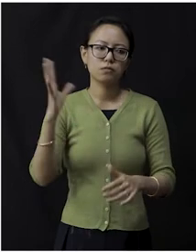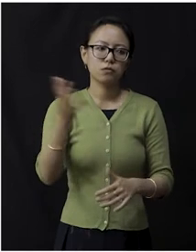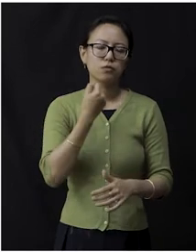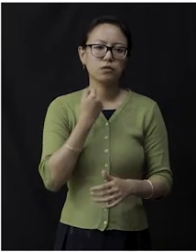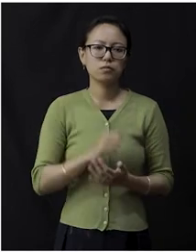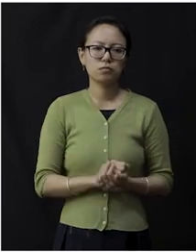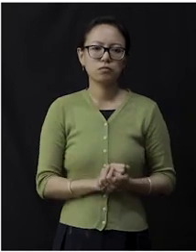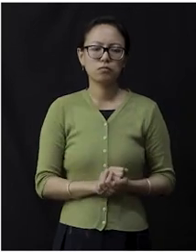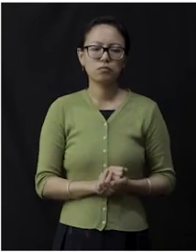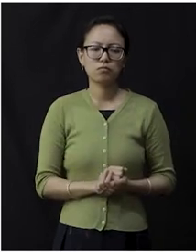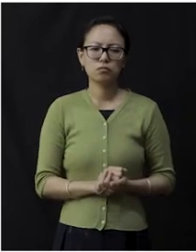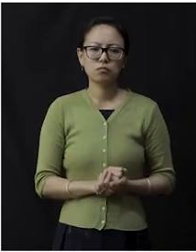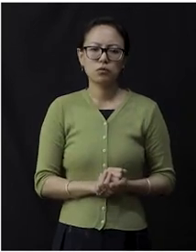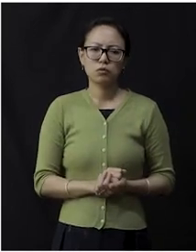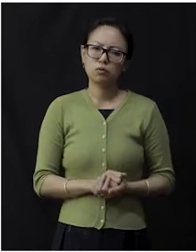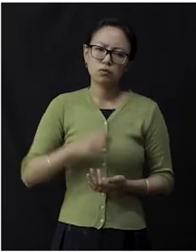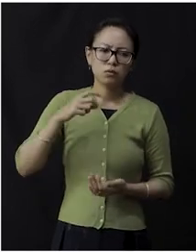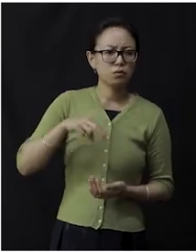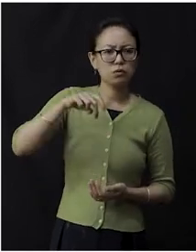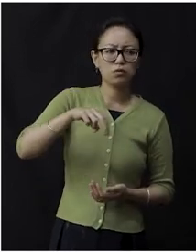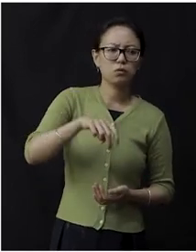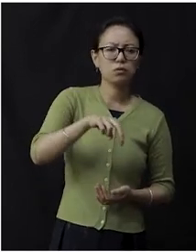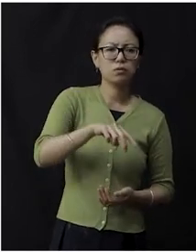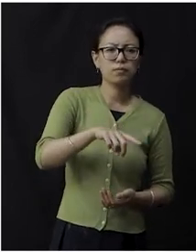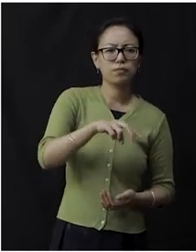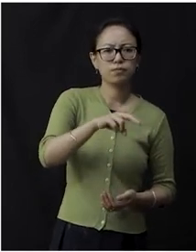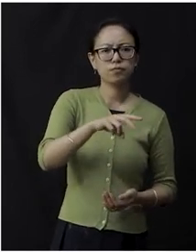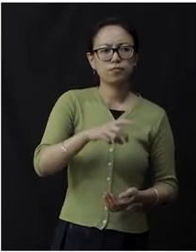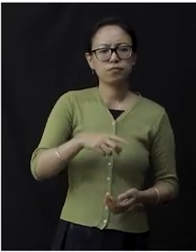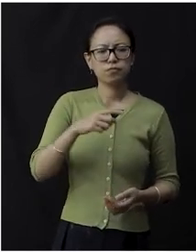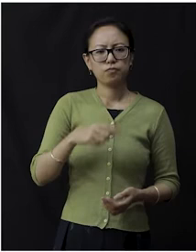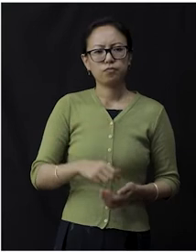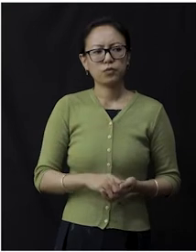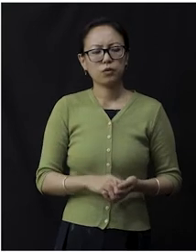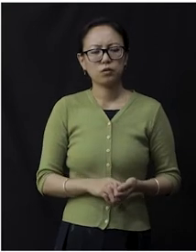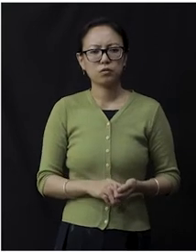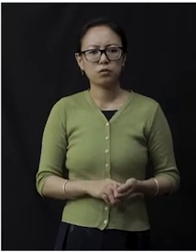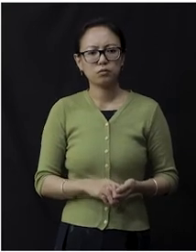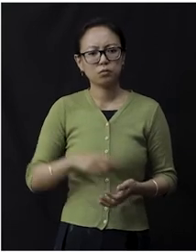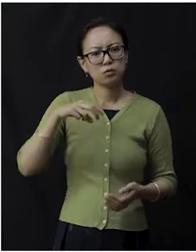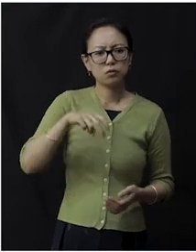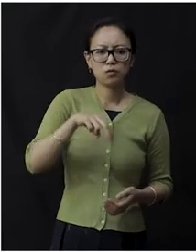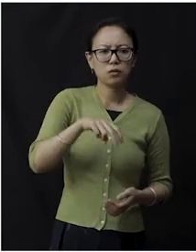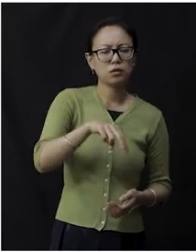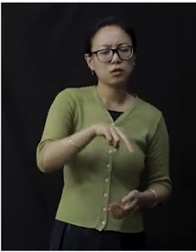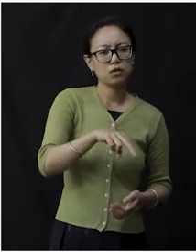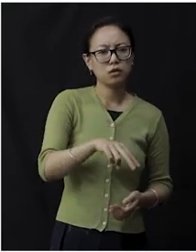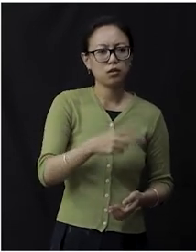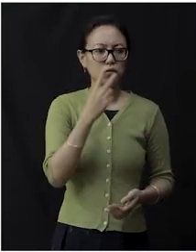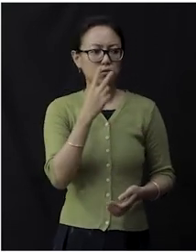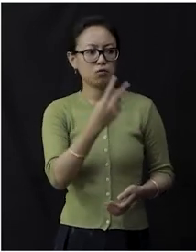this bird is very, very famous bird in Nagaland. I don't know whether you've seen it. I have seen it once or twice. So